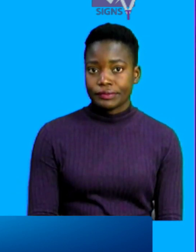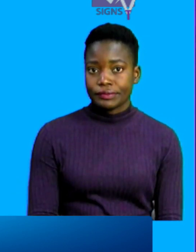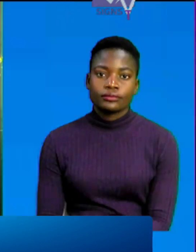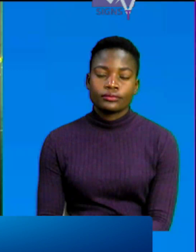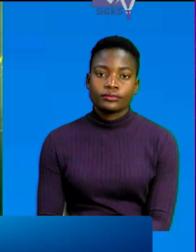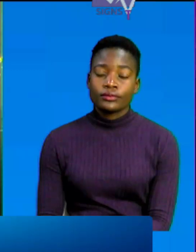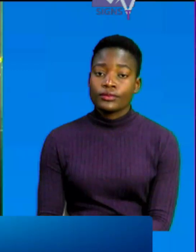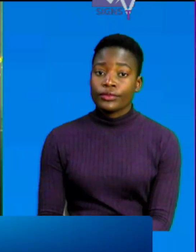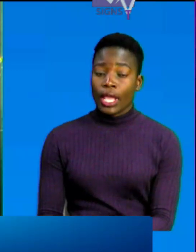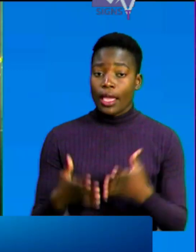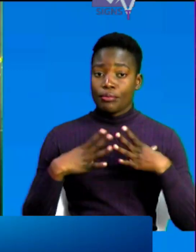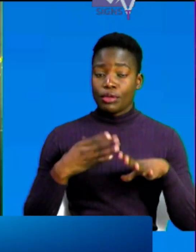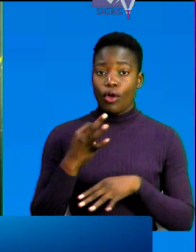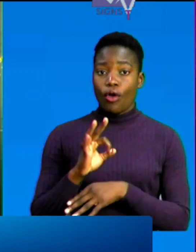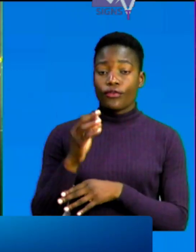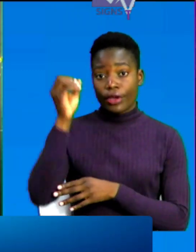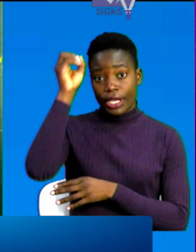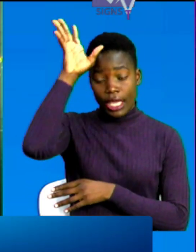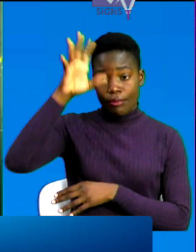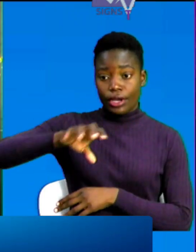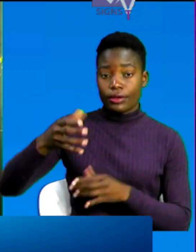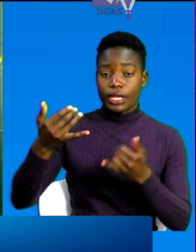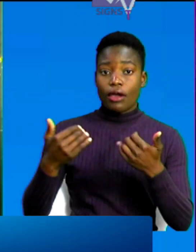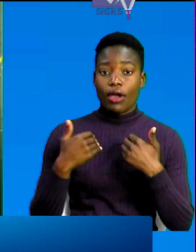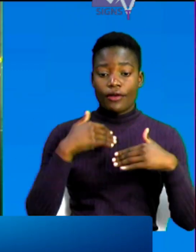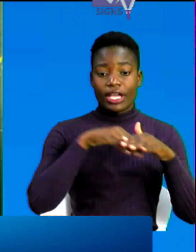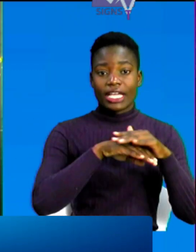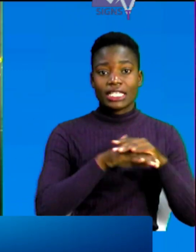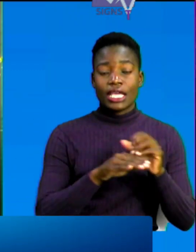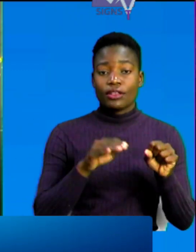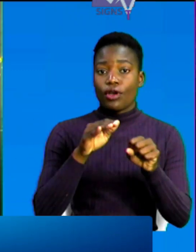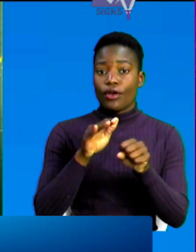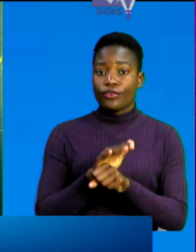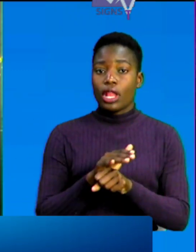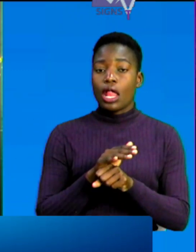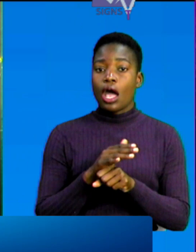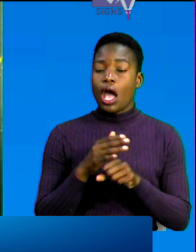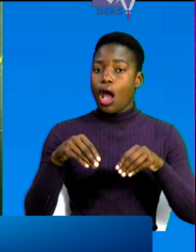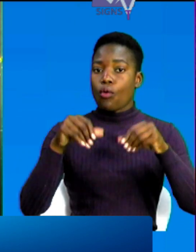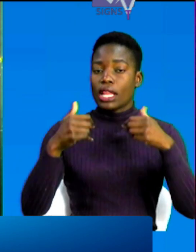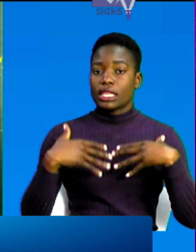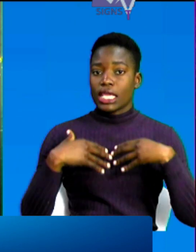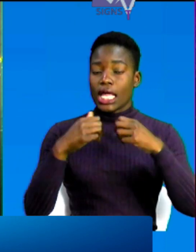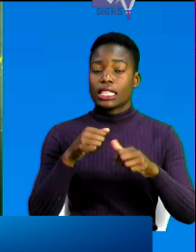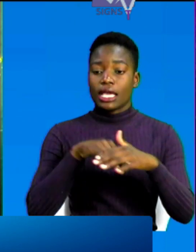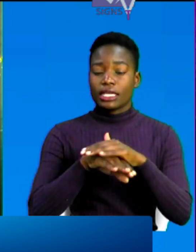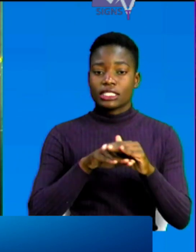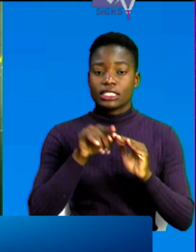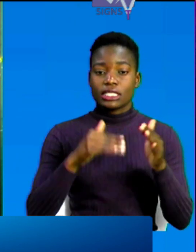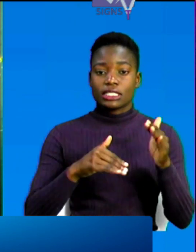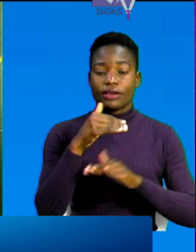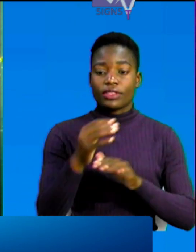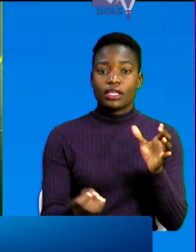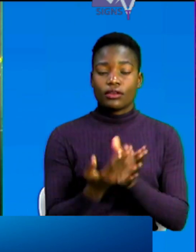And residents of Kiambu County will now have access to a full range of quality health services. This follows the launch